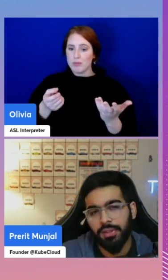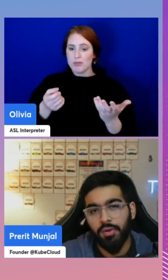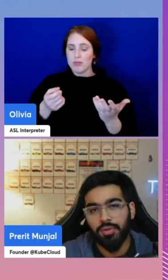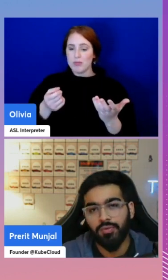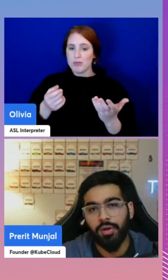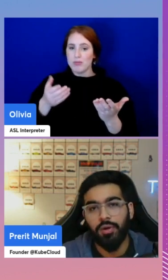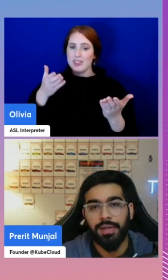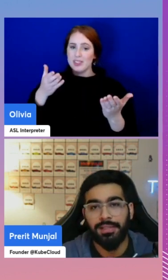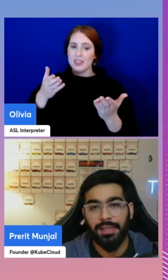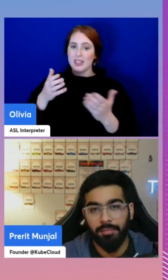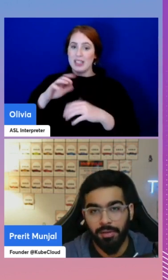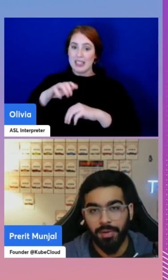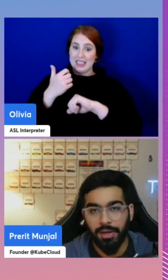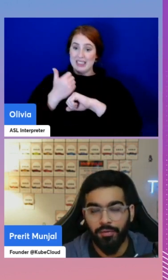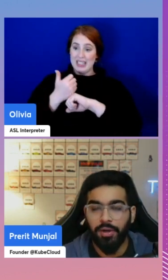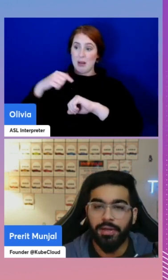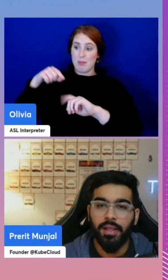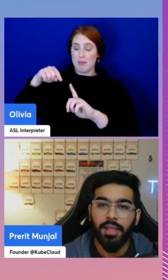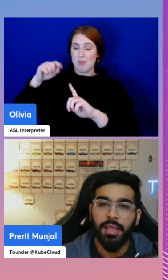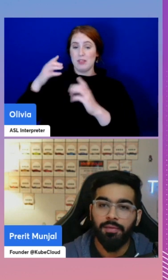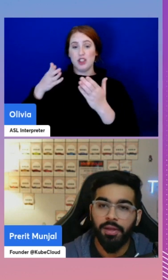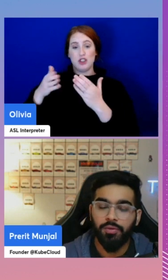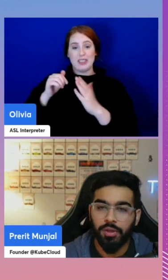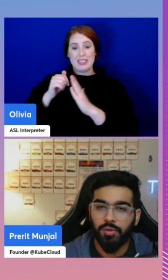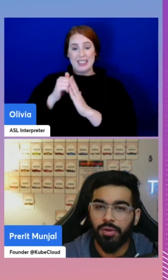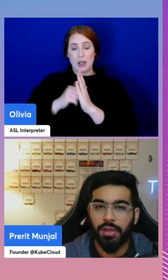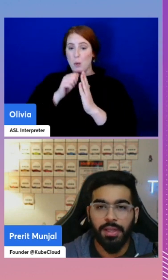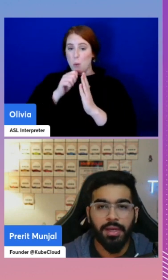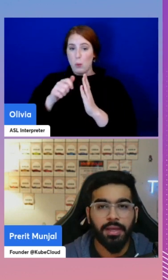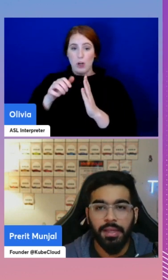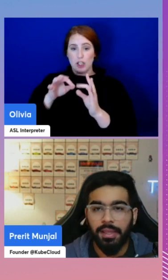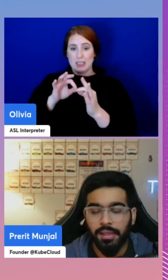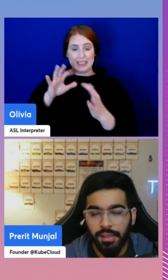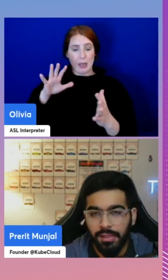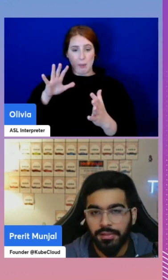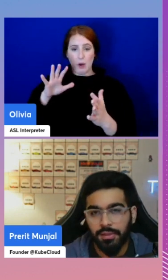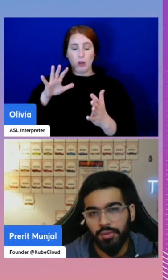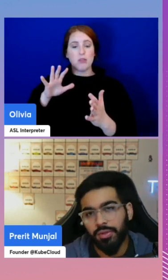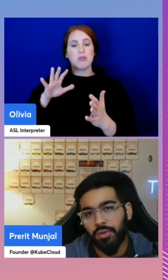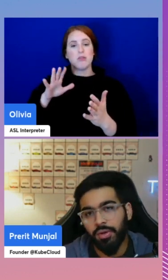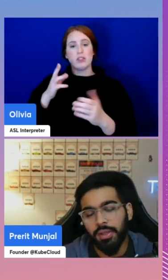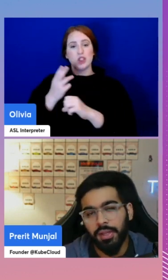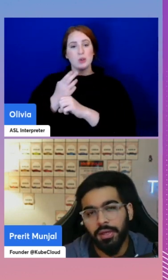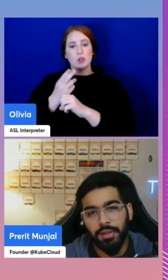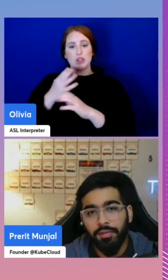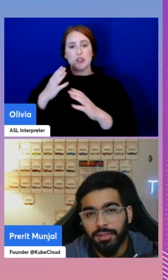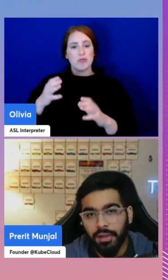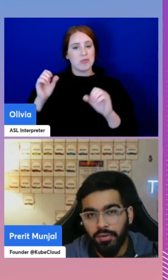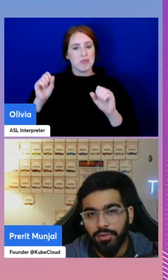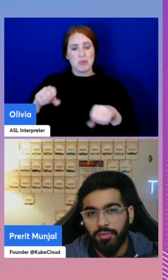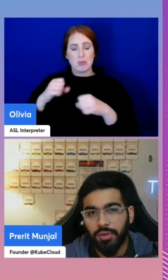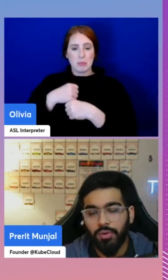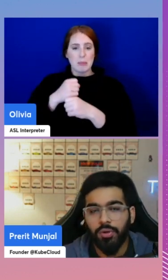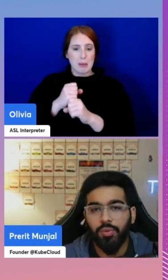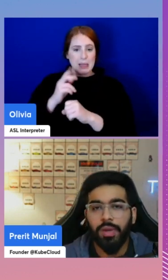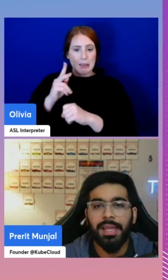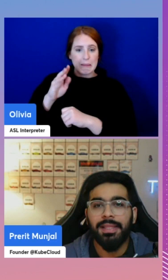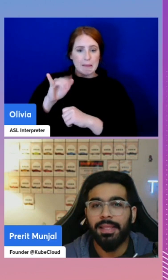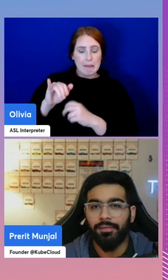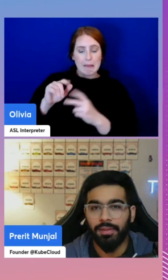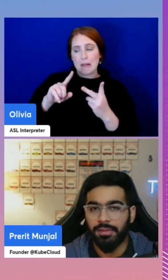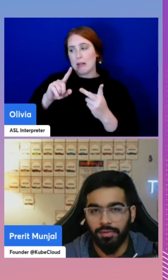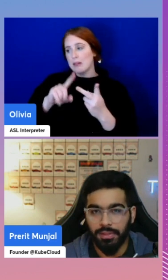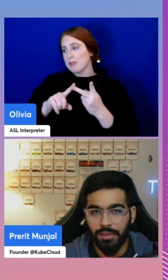architecture, service accounts were not disabled by default. Even user could create keys, user could create service accounts, user could